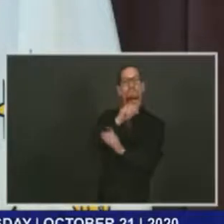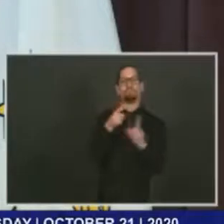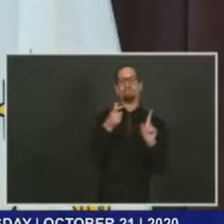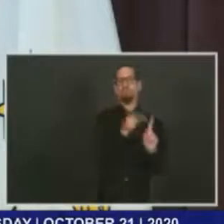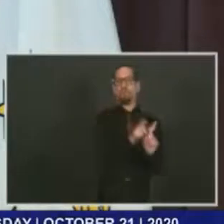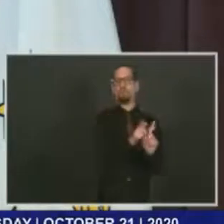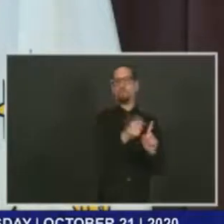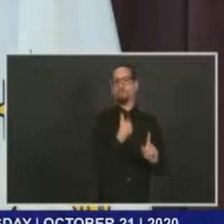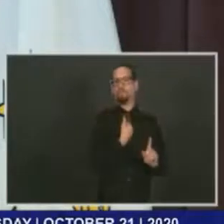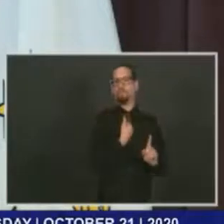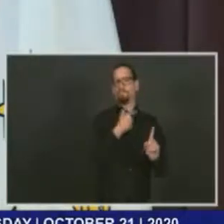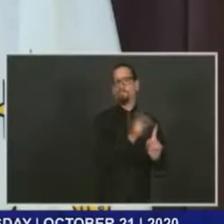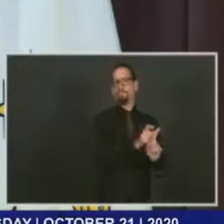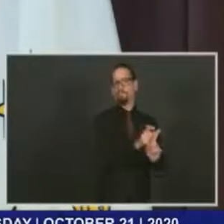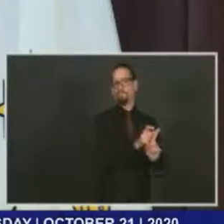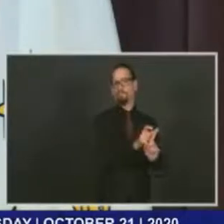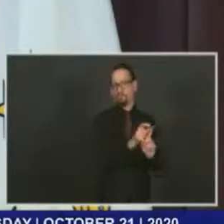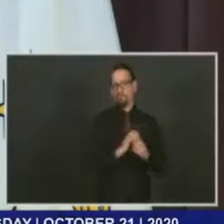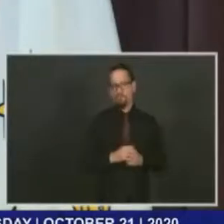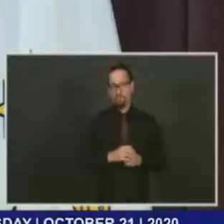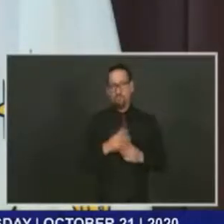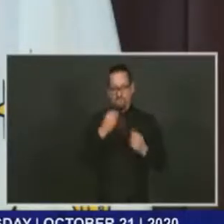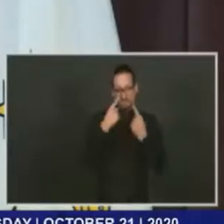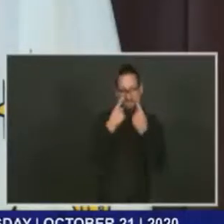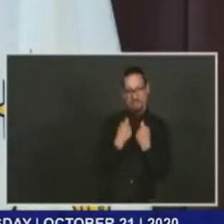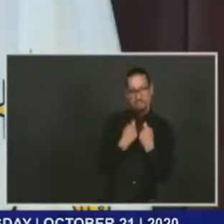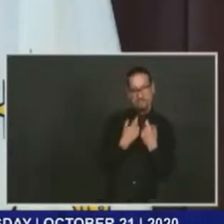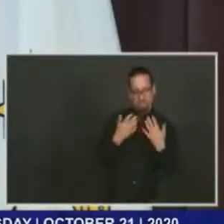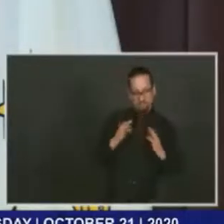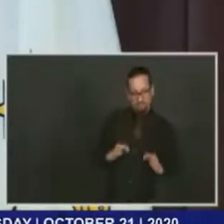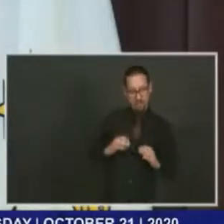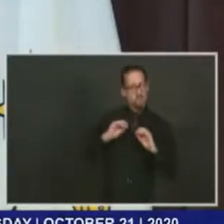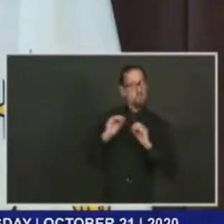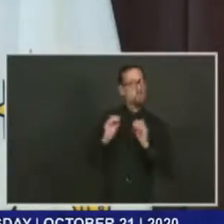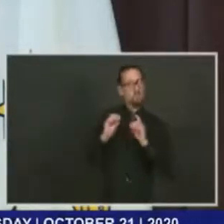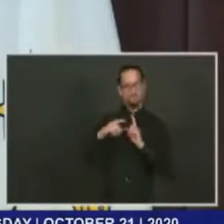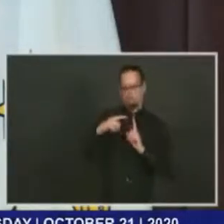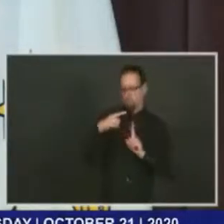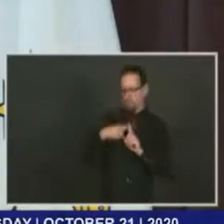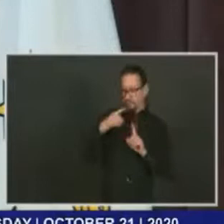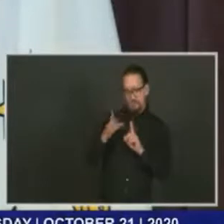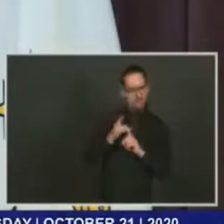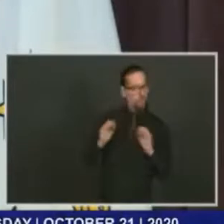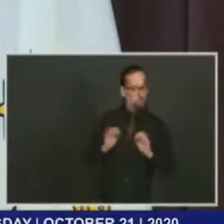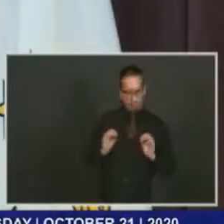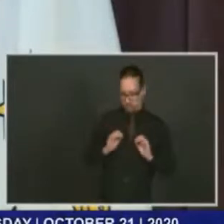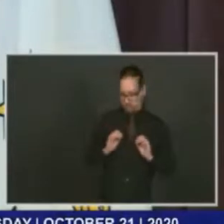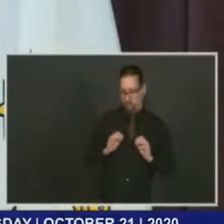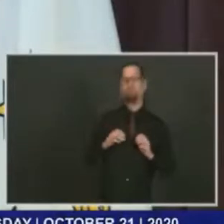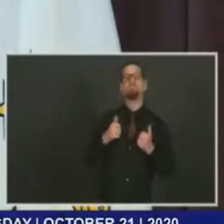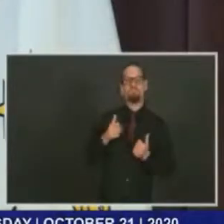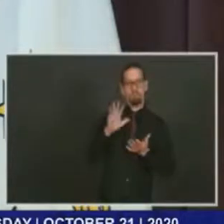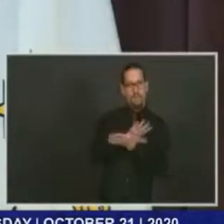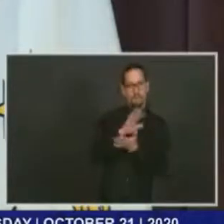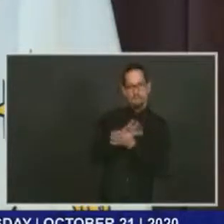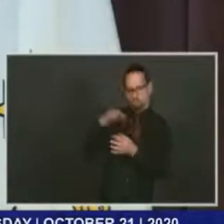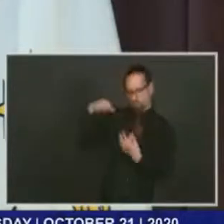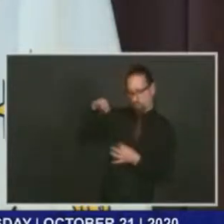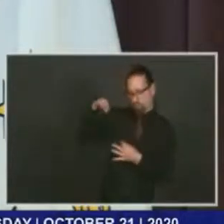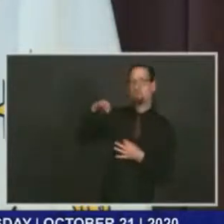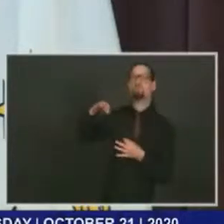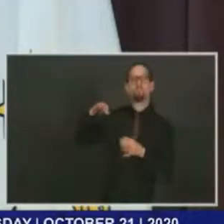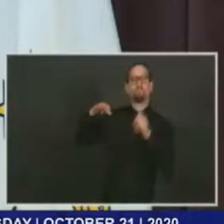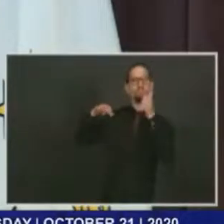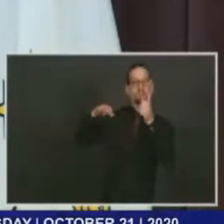got tested in order to get going with classes. And students did that, and when they did it effectively,